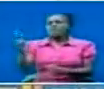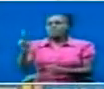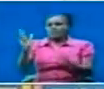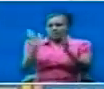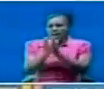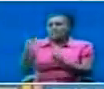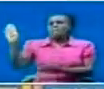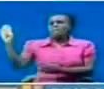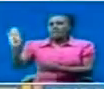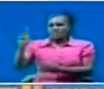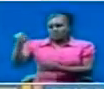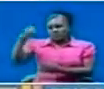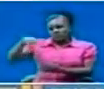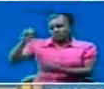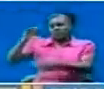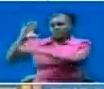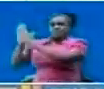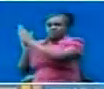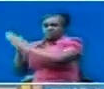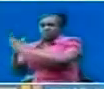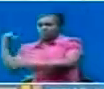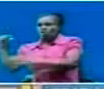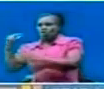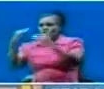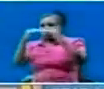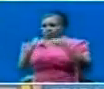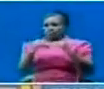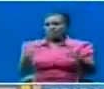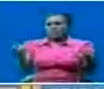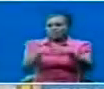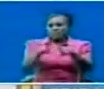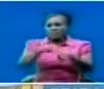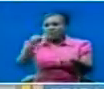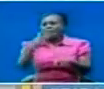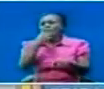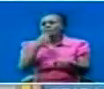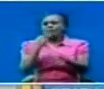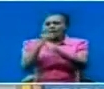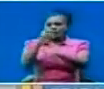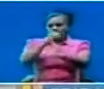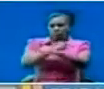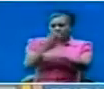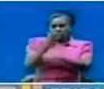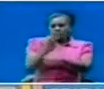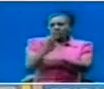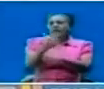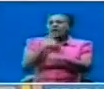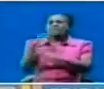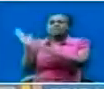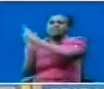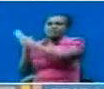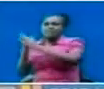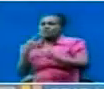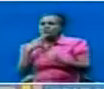and Daniel Karwen winning silver and gold respectively in 800 meters. While Lord High School's Ivan Serrano settled for silver in 200